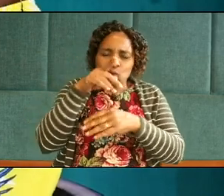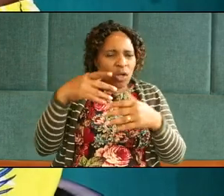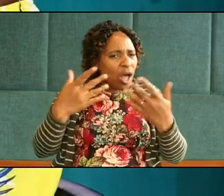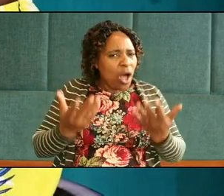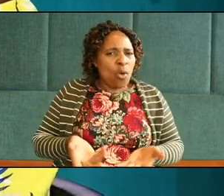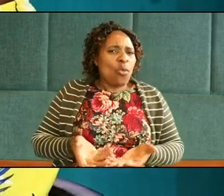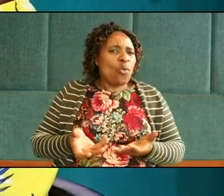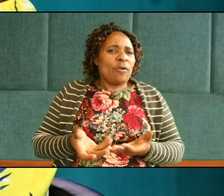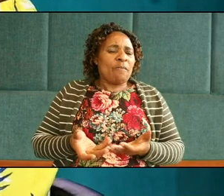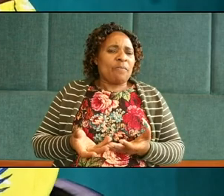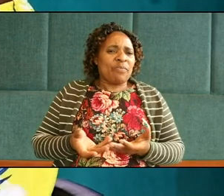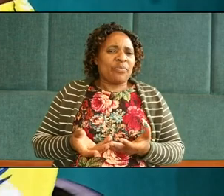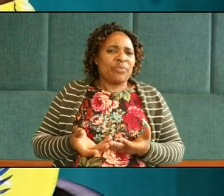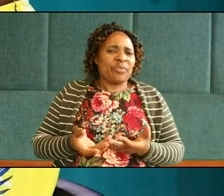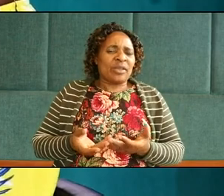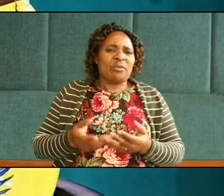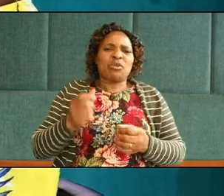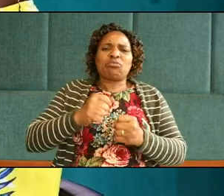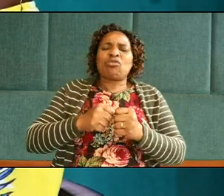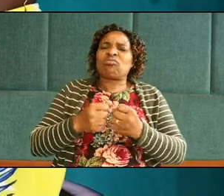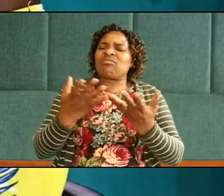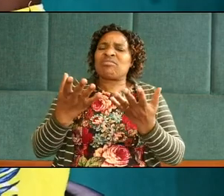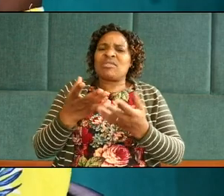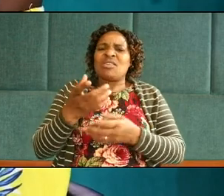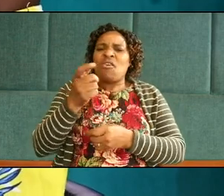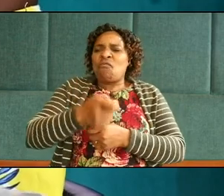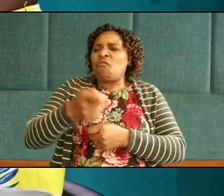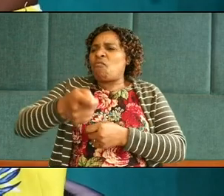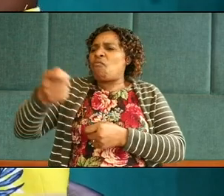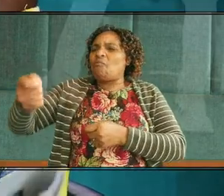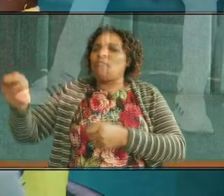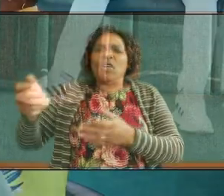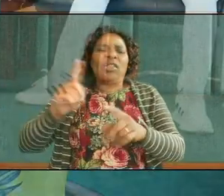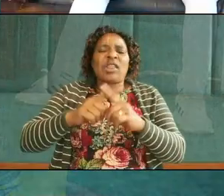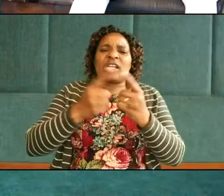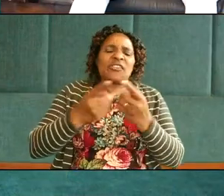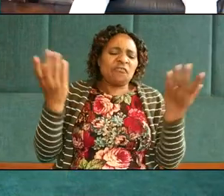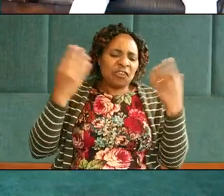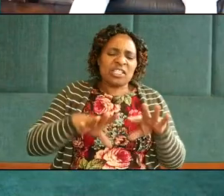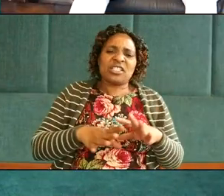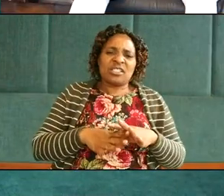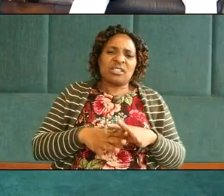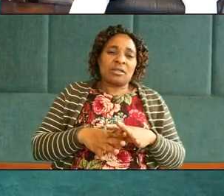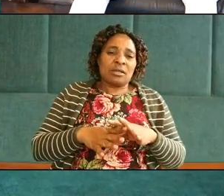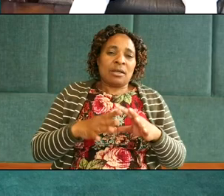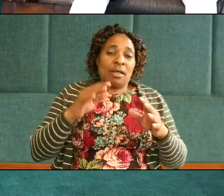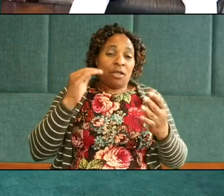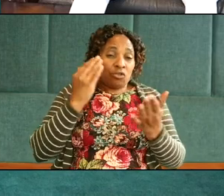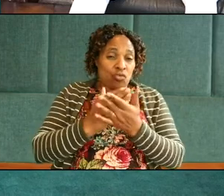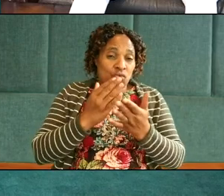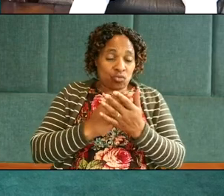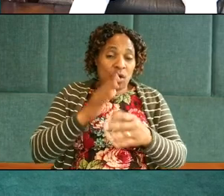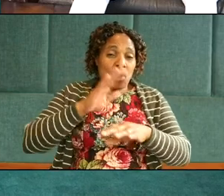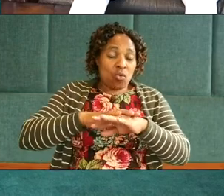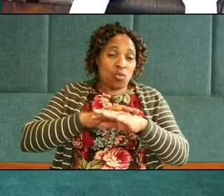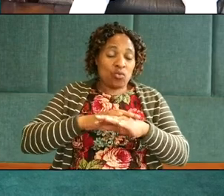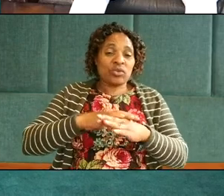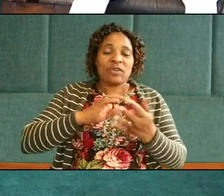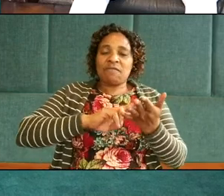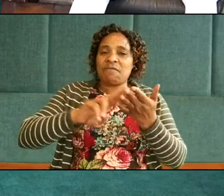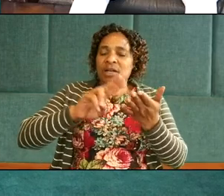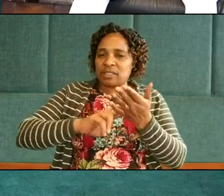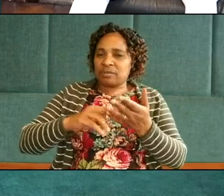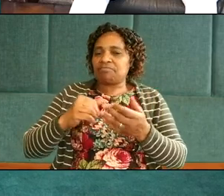just spray doom or something and forget about it. So, Thanks. You know, that's actually a very good verse, and I like your illustration